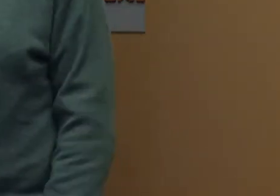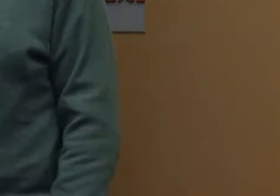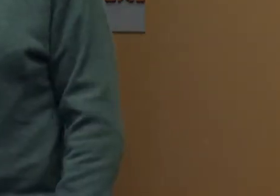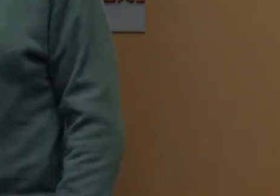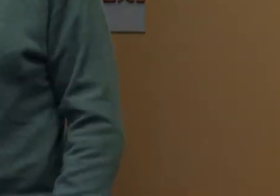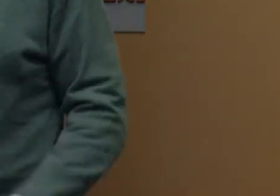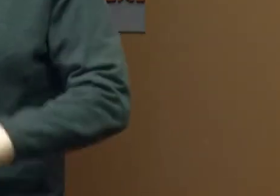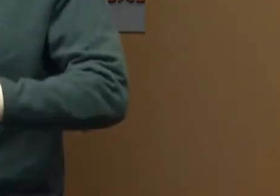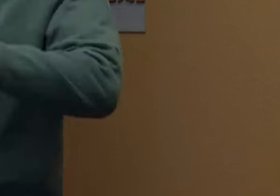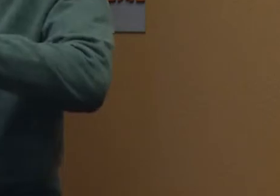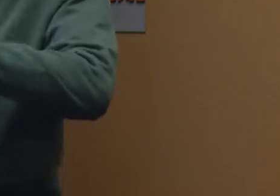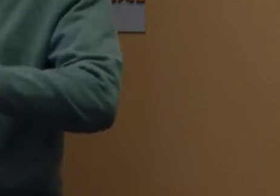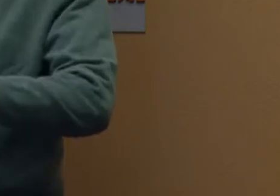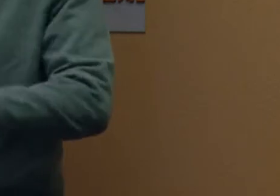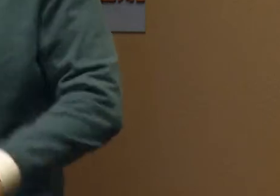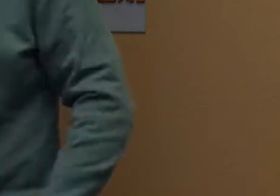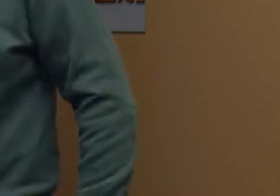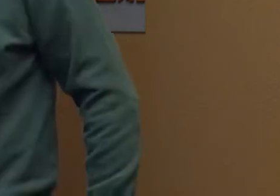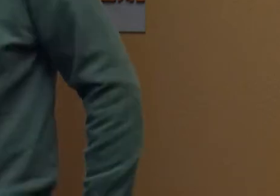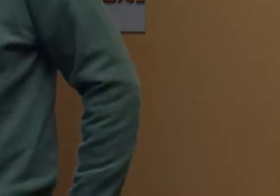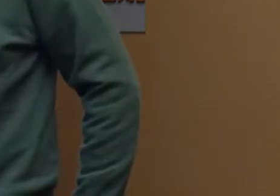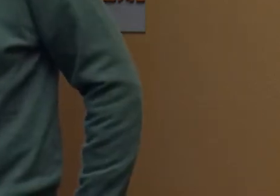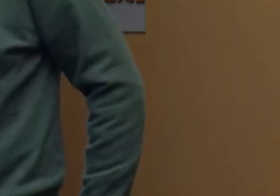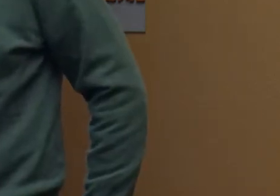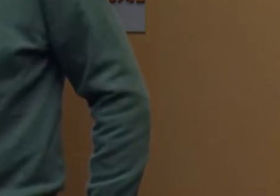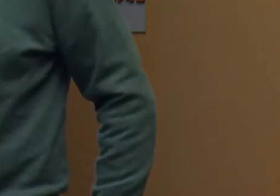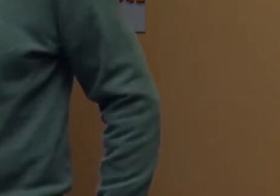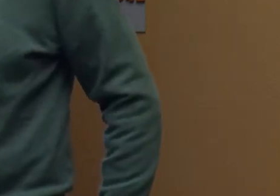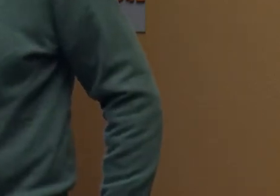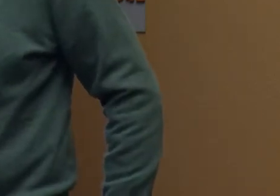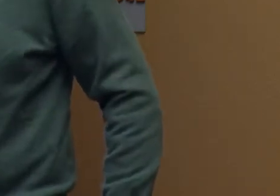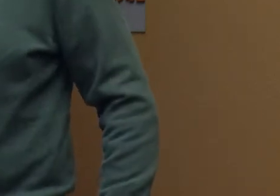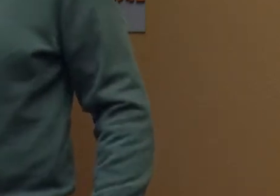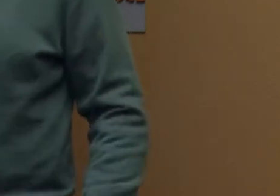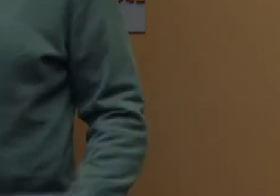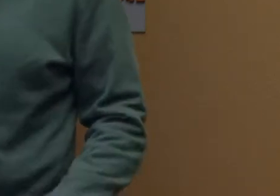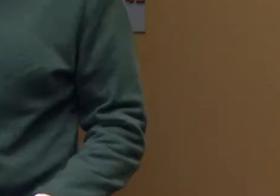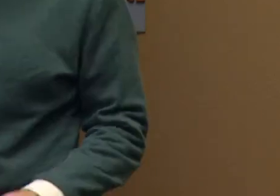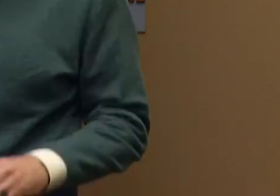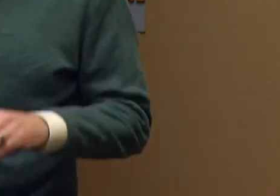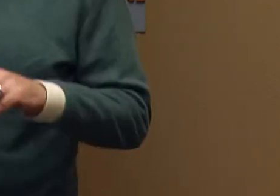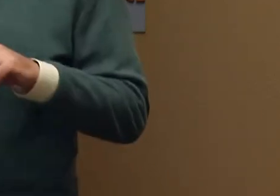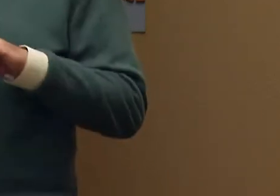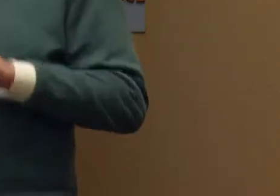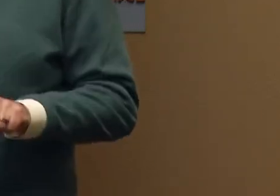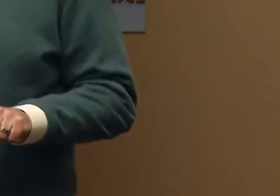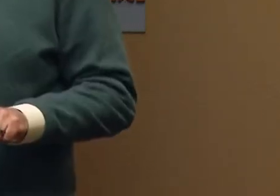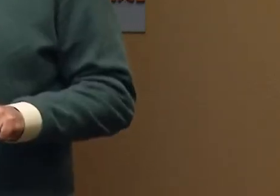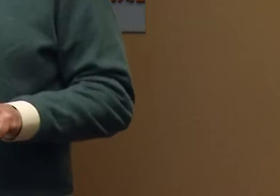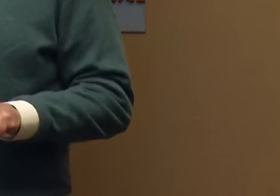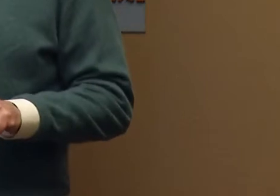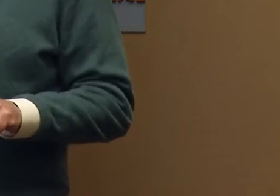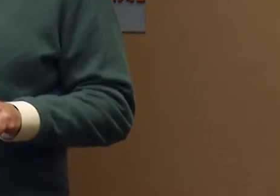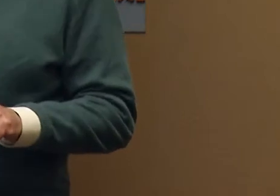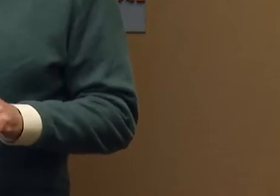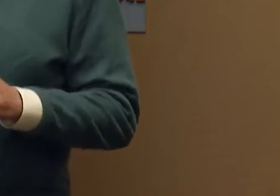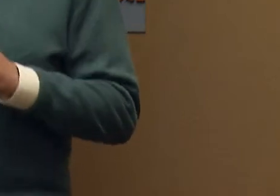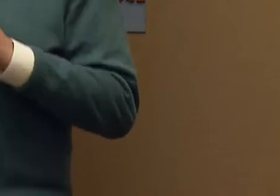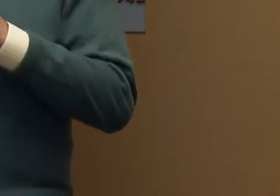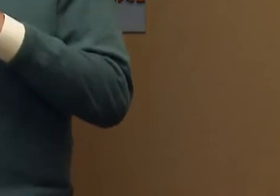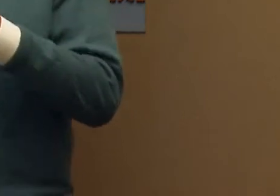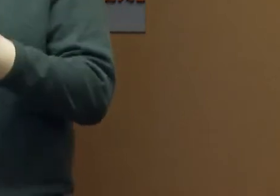I will sometimes, when I give a formal presentation, I would speak using spoken